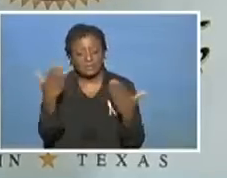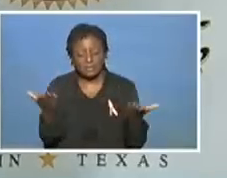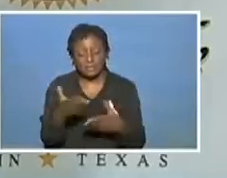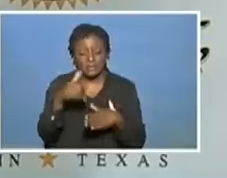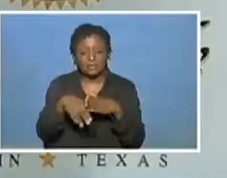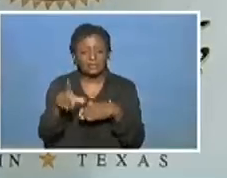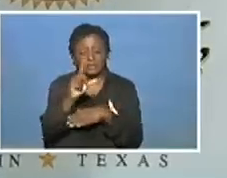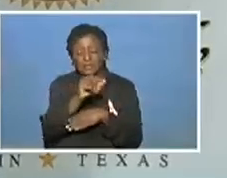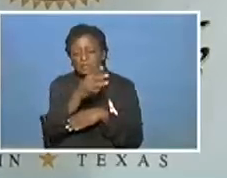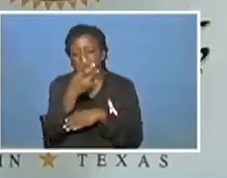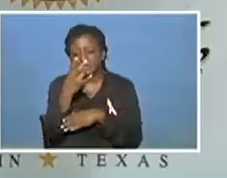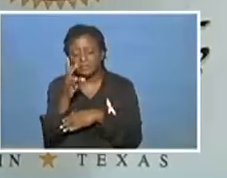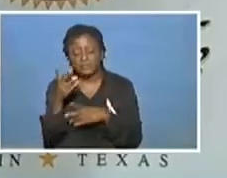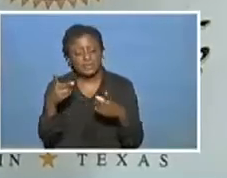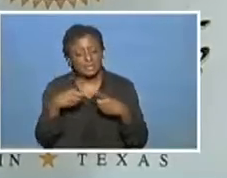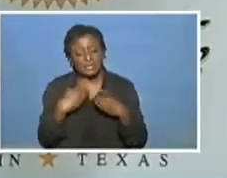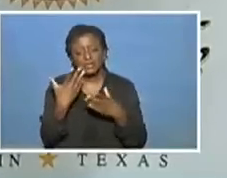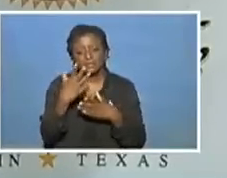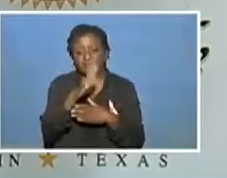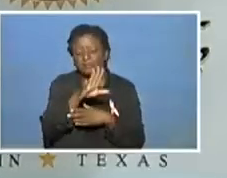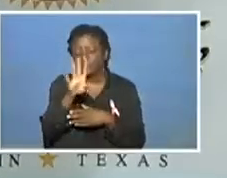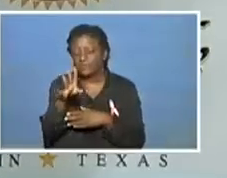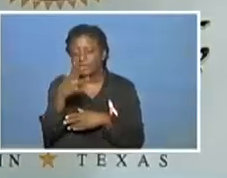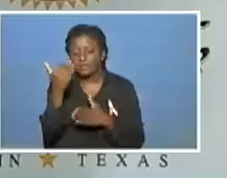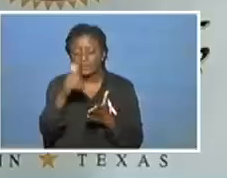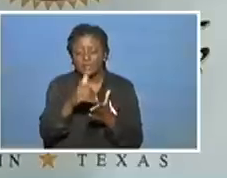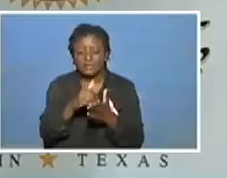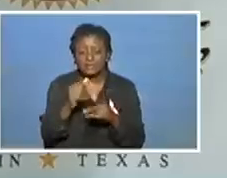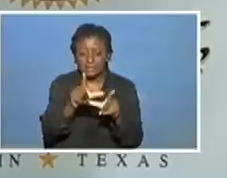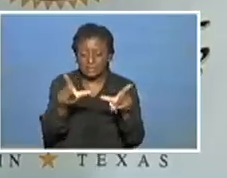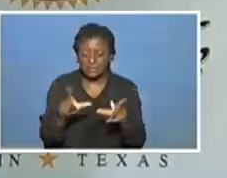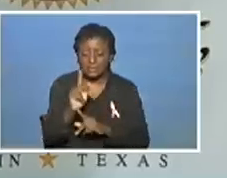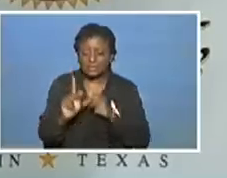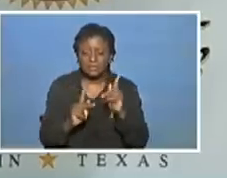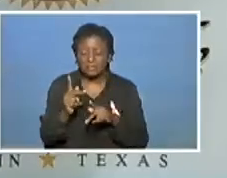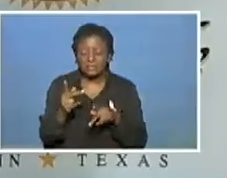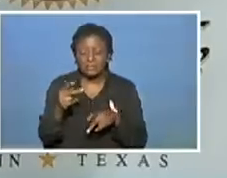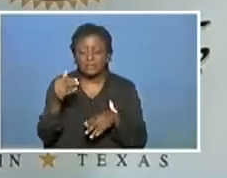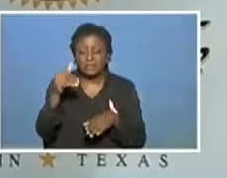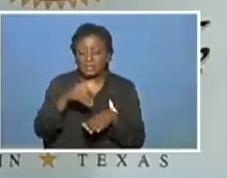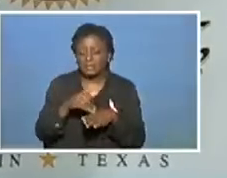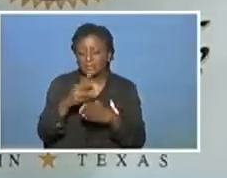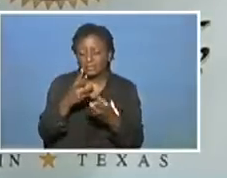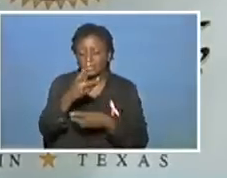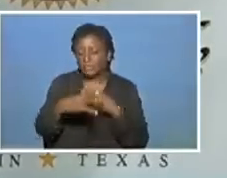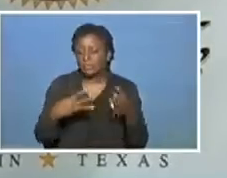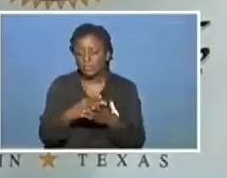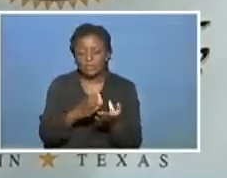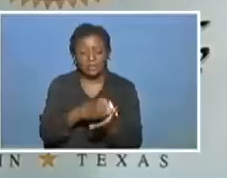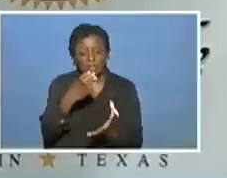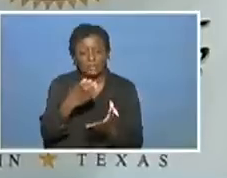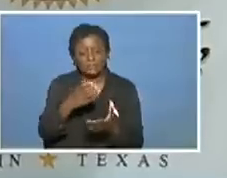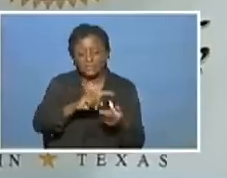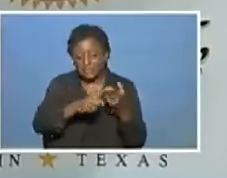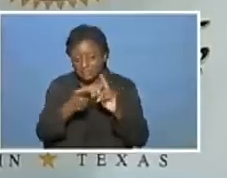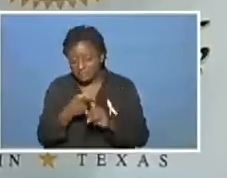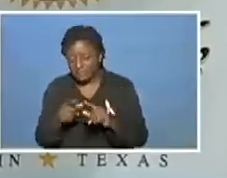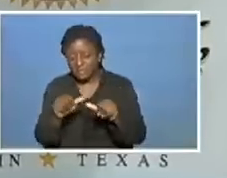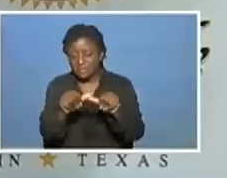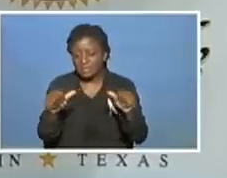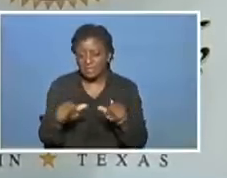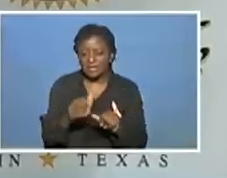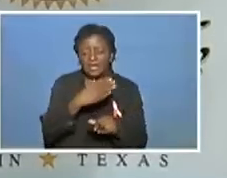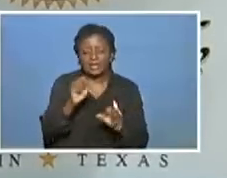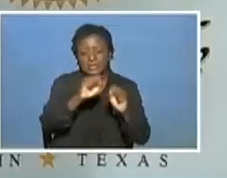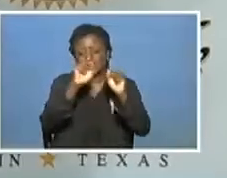2017, we had some 54,000 local people attend the World Cup between the fan zone and the stadium. As you know,